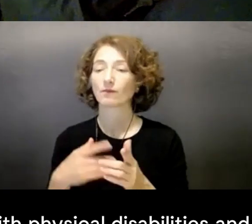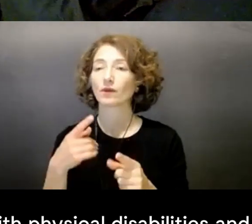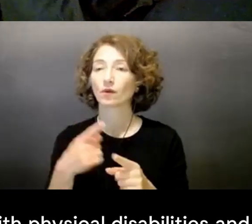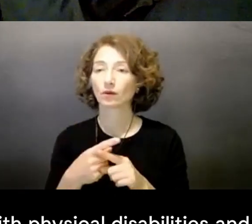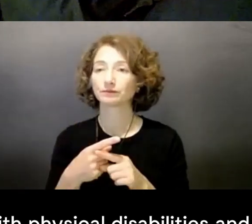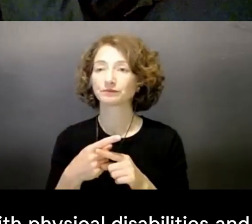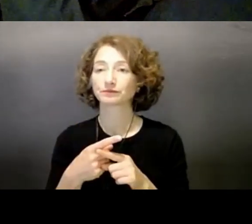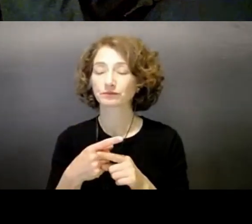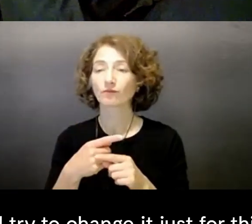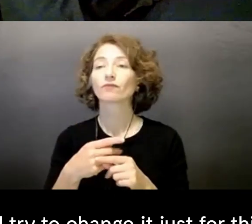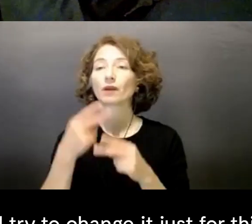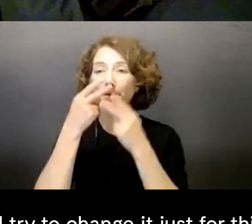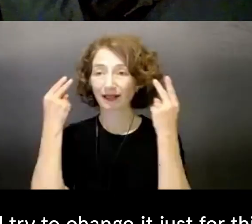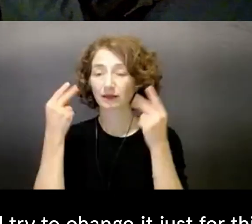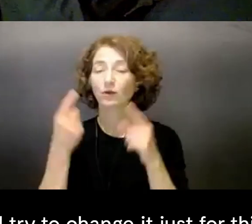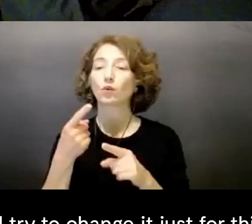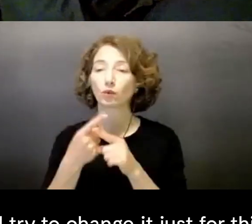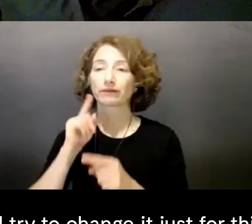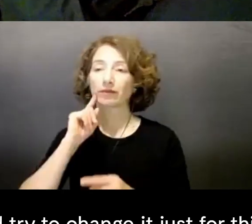and deaf people.